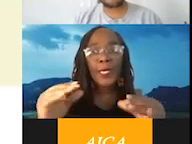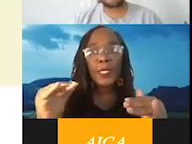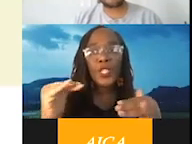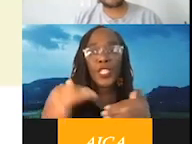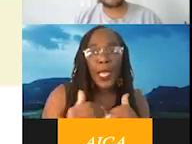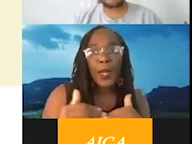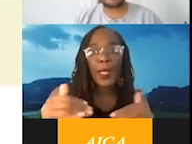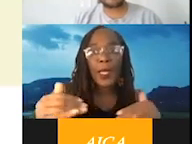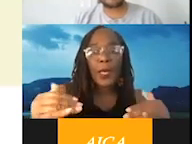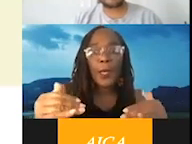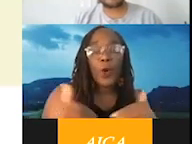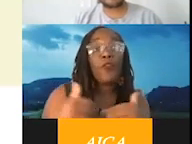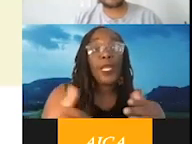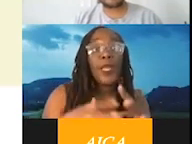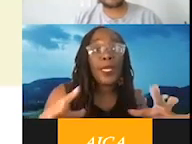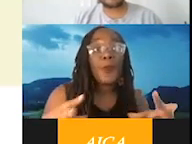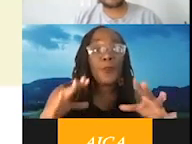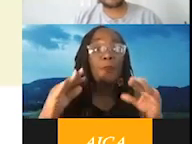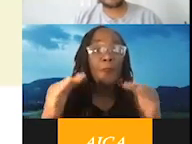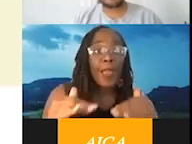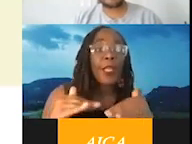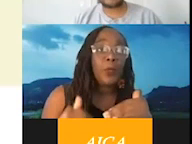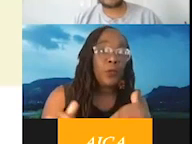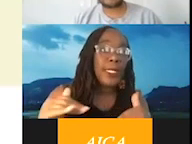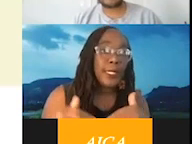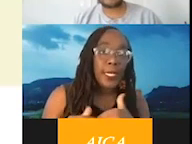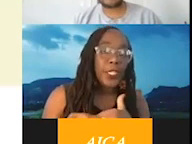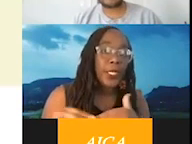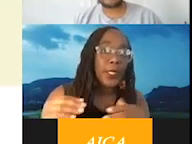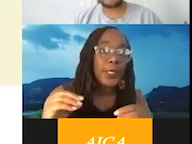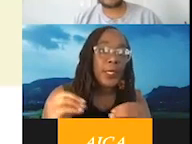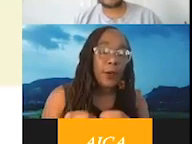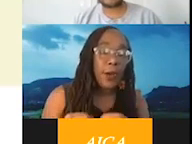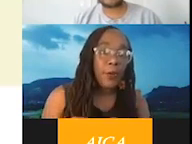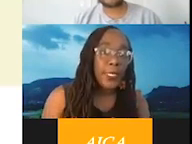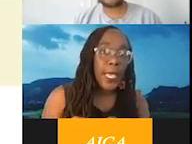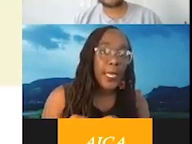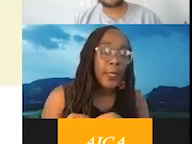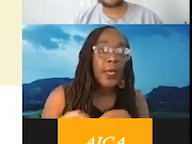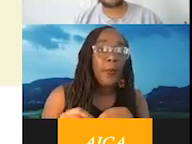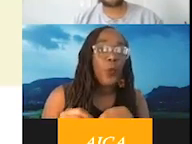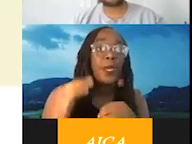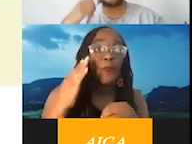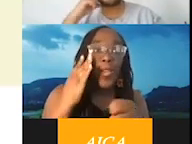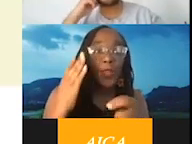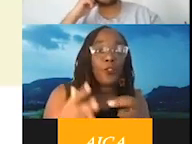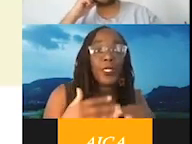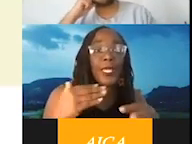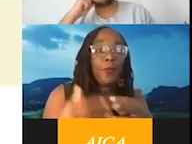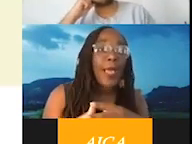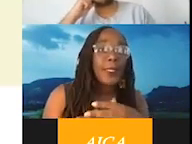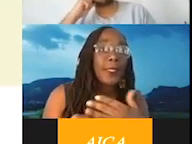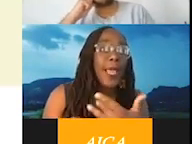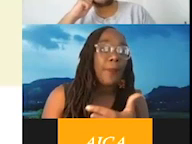really sharing or really creating a space for very plural discussions around design. We are very